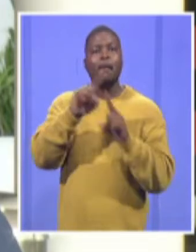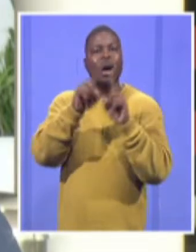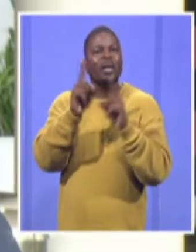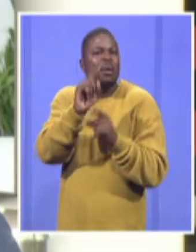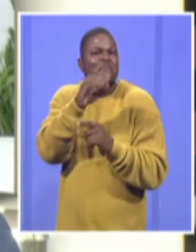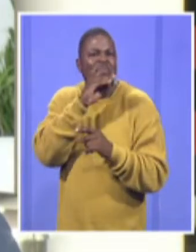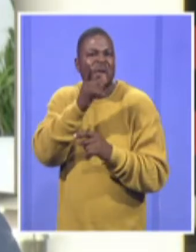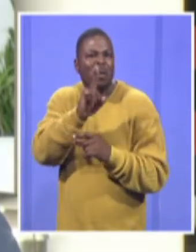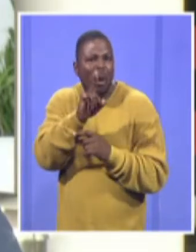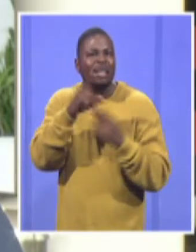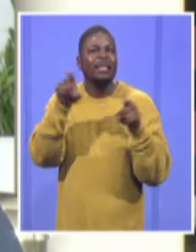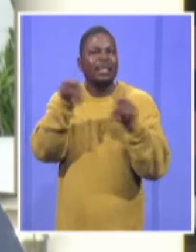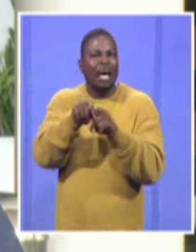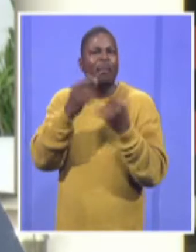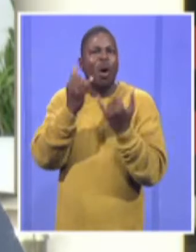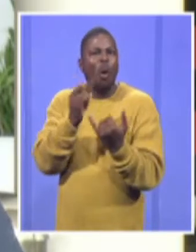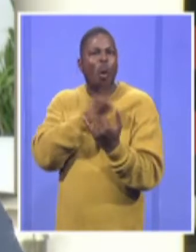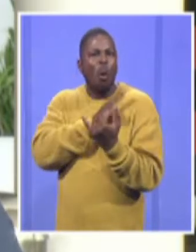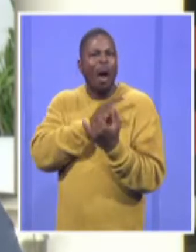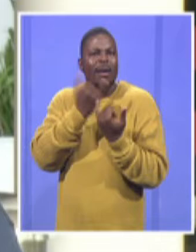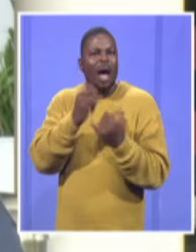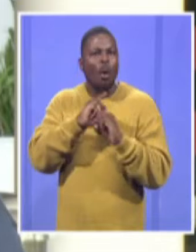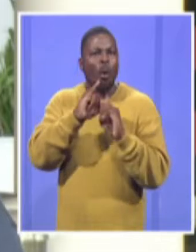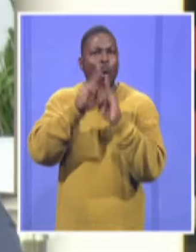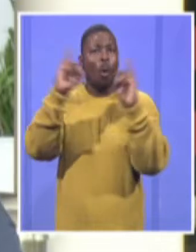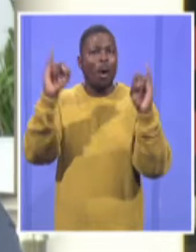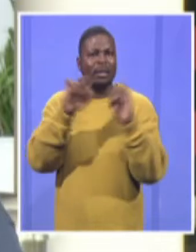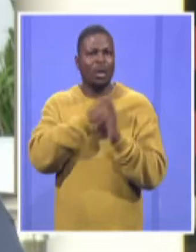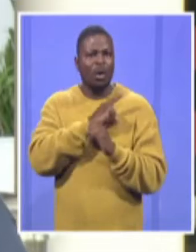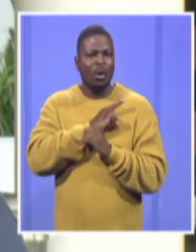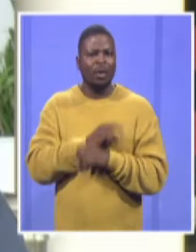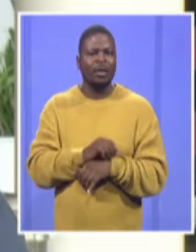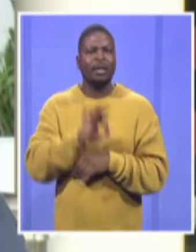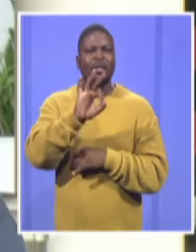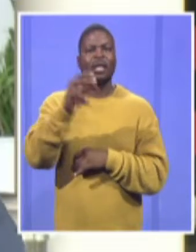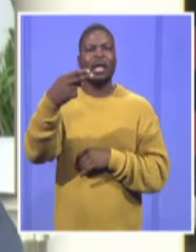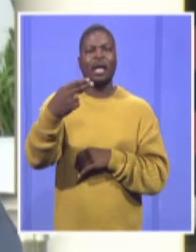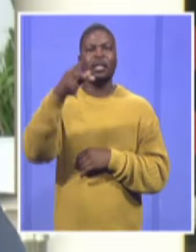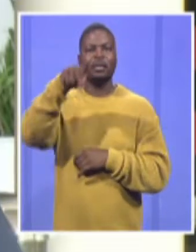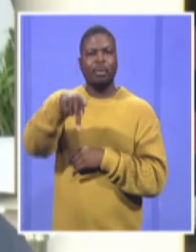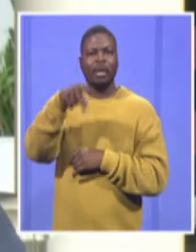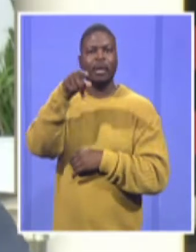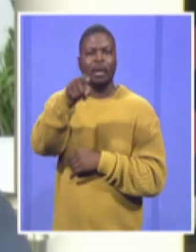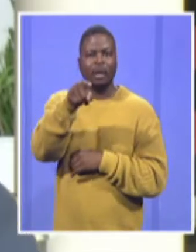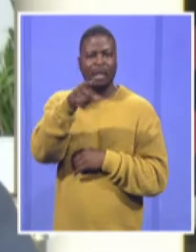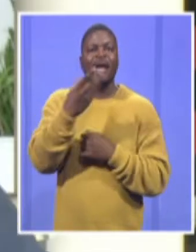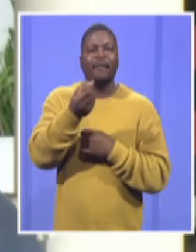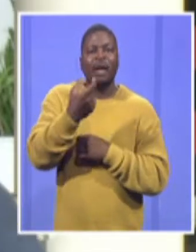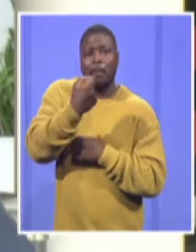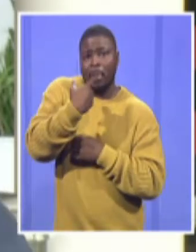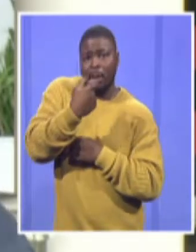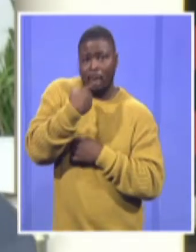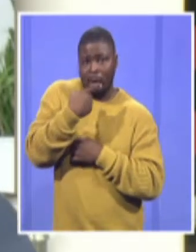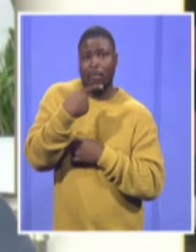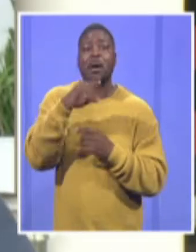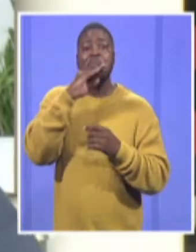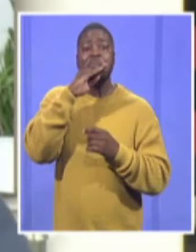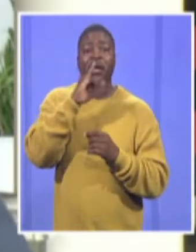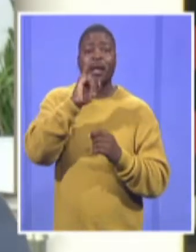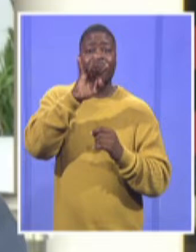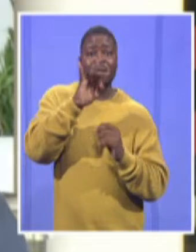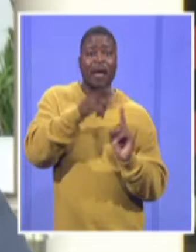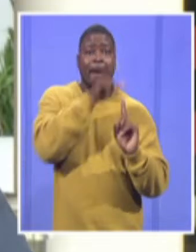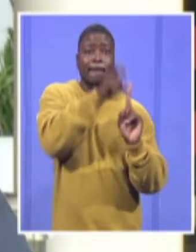costed at such a high level. 3HP, it's a preventative pill. which a person, if there's somebody